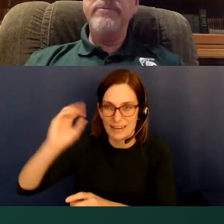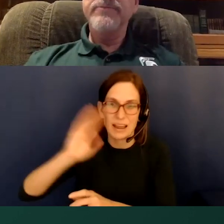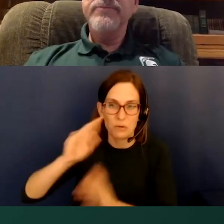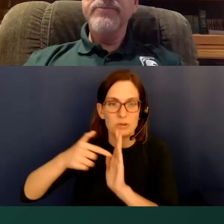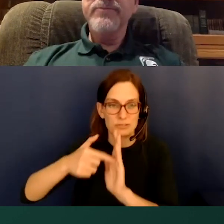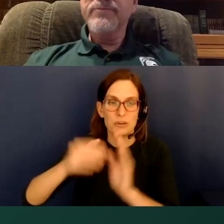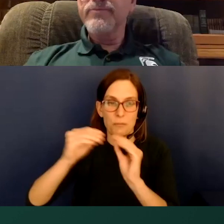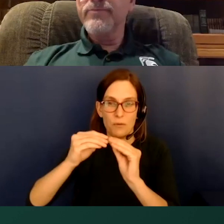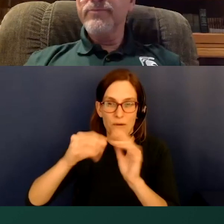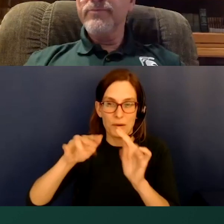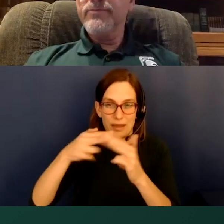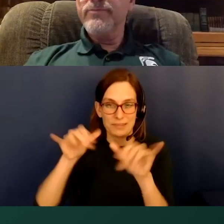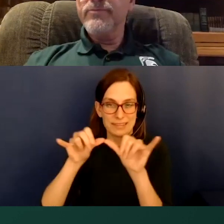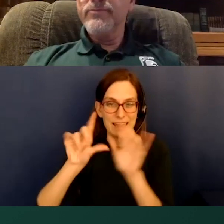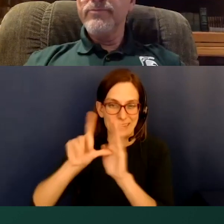talk.